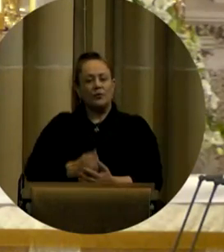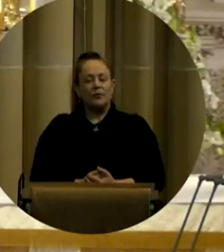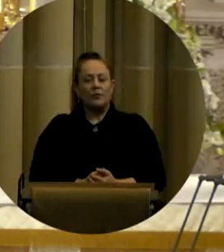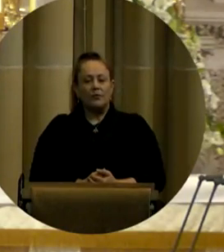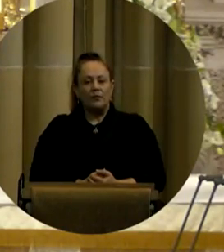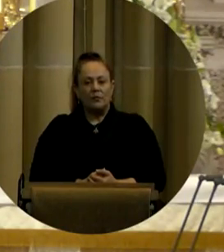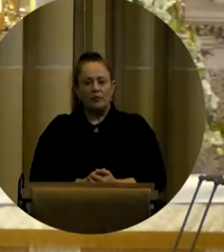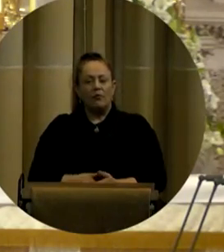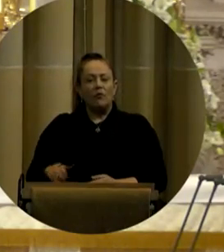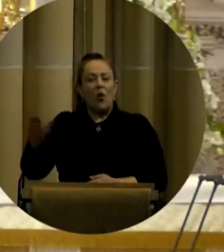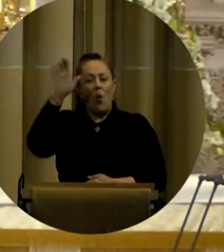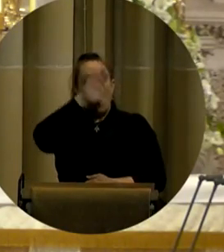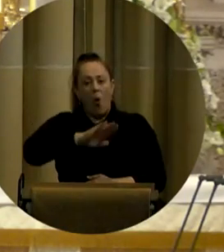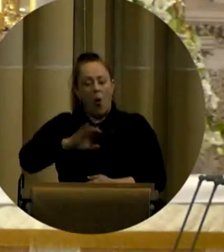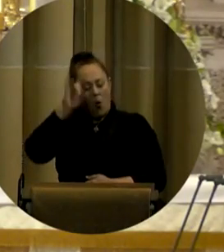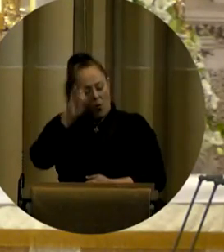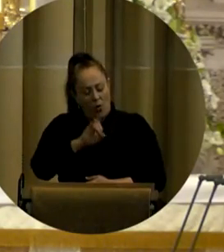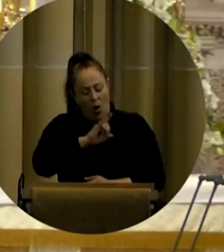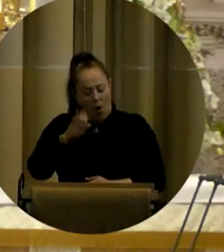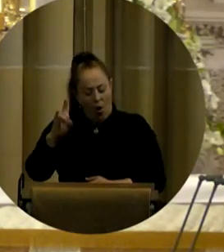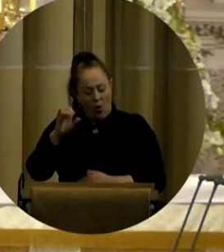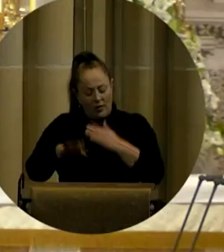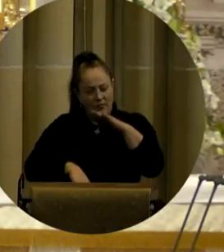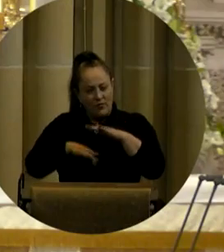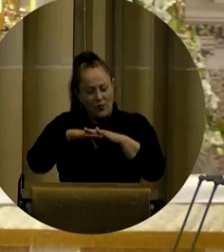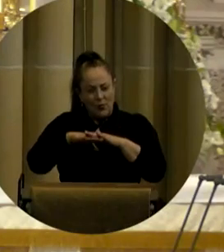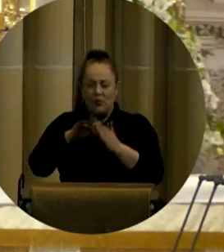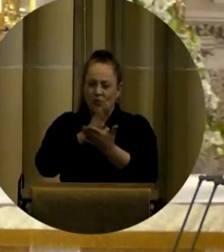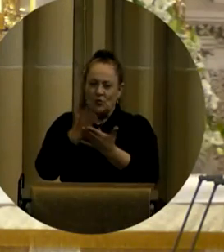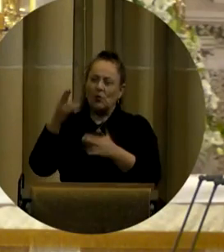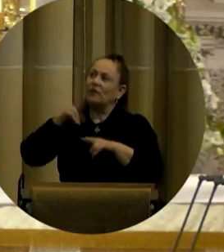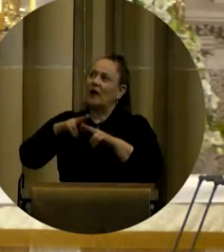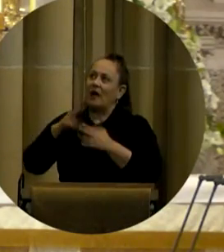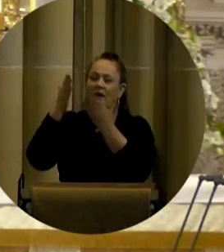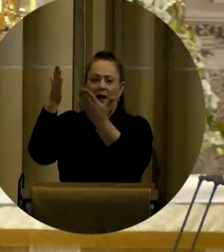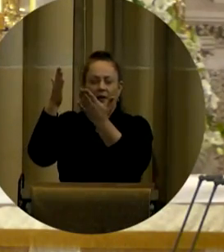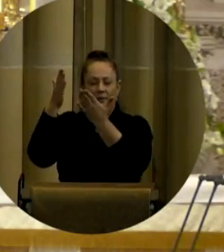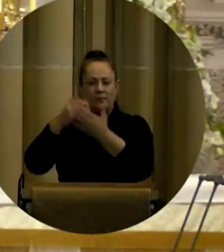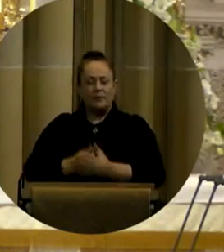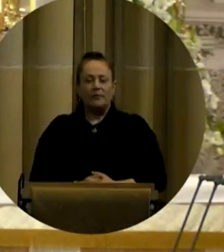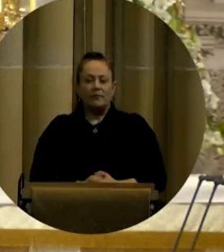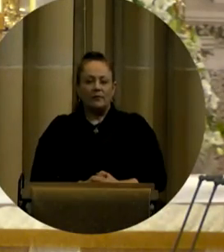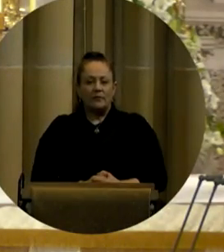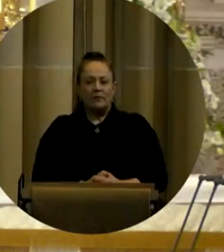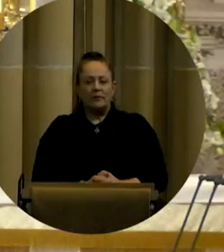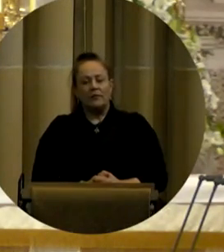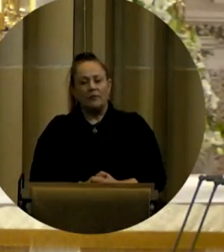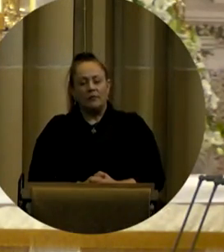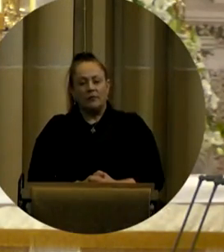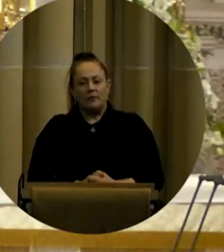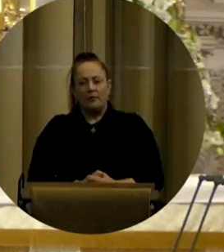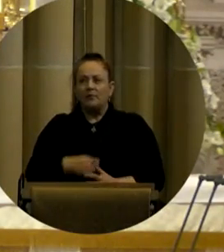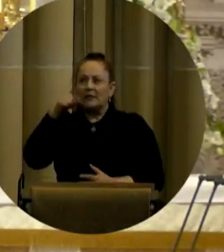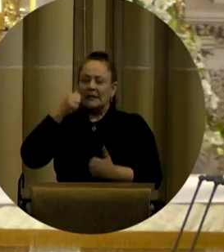all holy and totally other, the fruitful, loving, parental